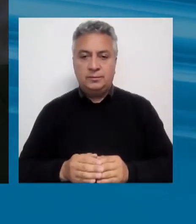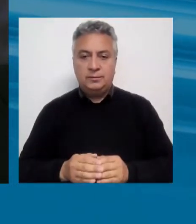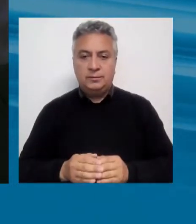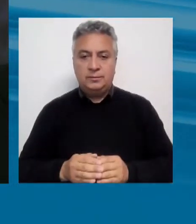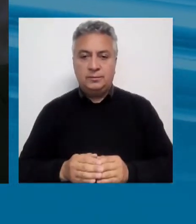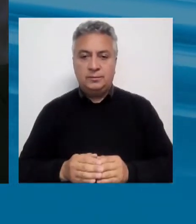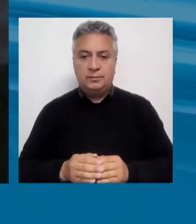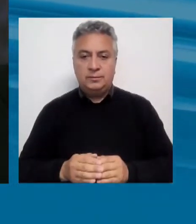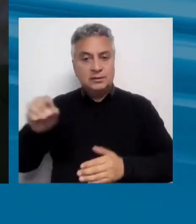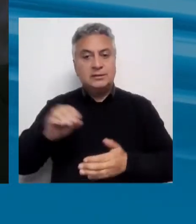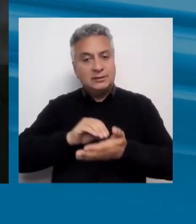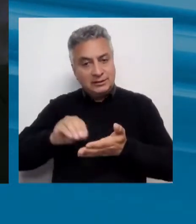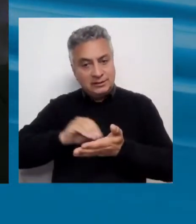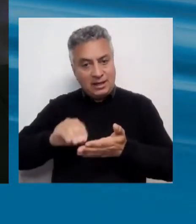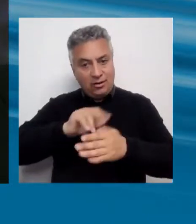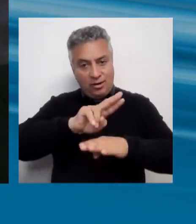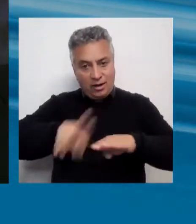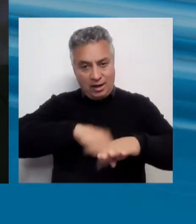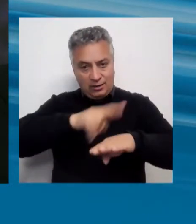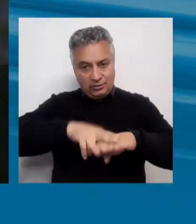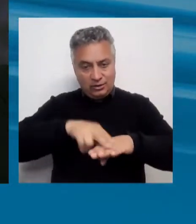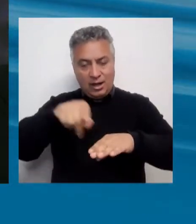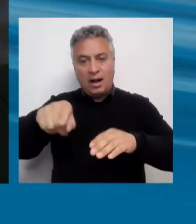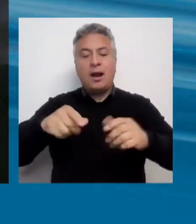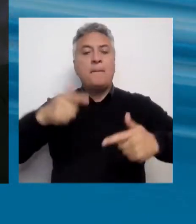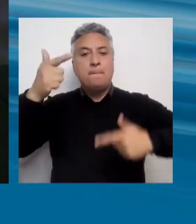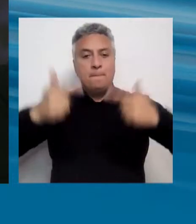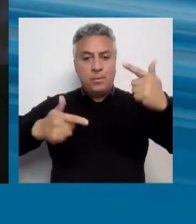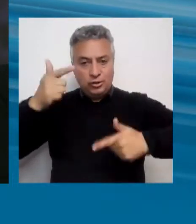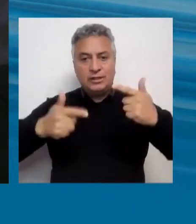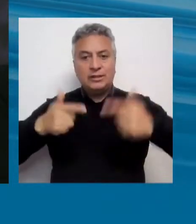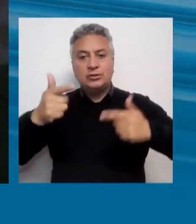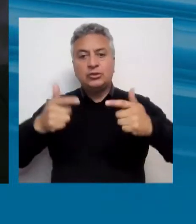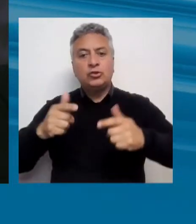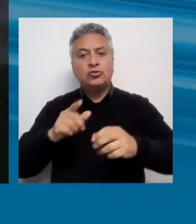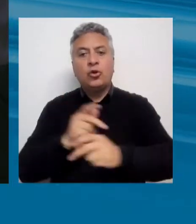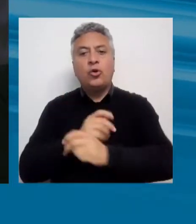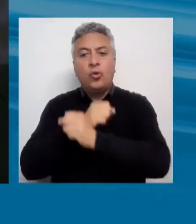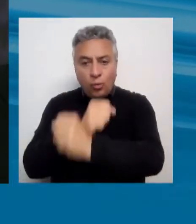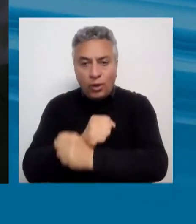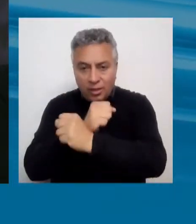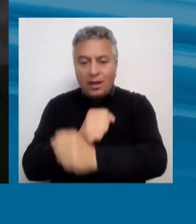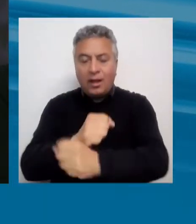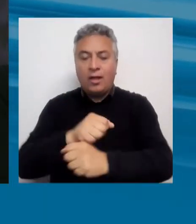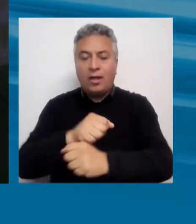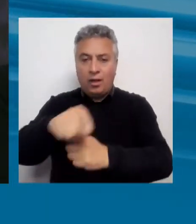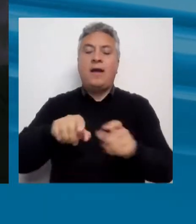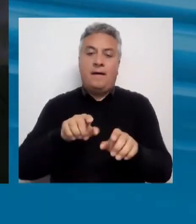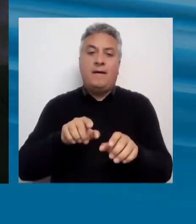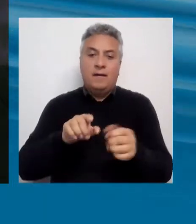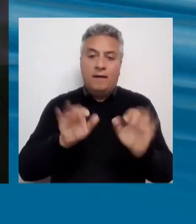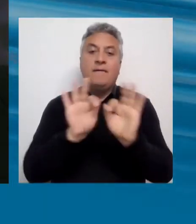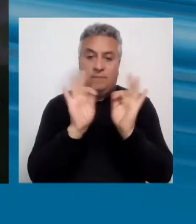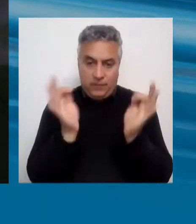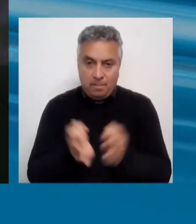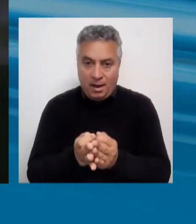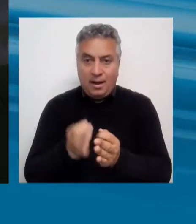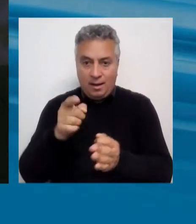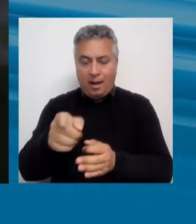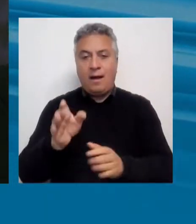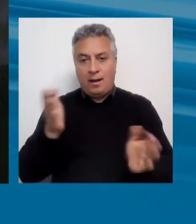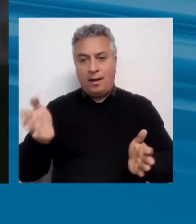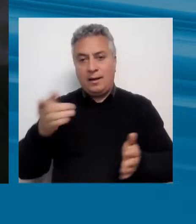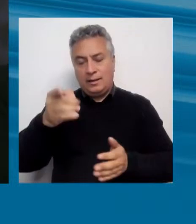National Secretary for Care and Family in the Ministry of Social Development and Assistance of Brazil. She holds this